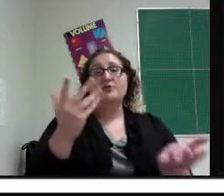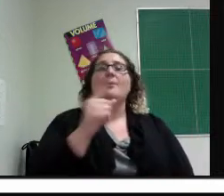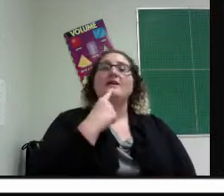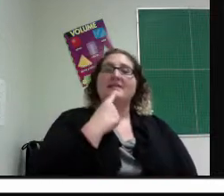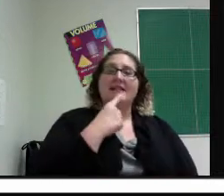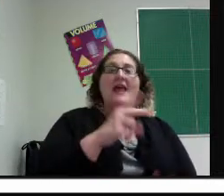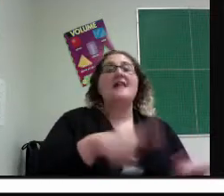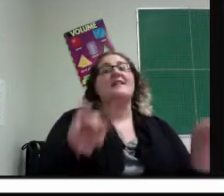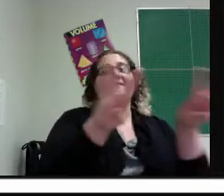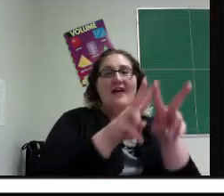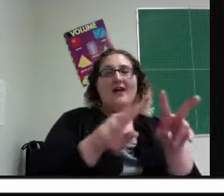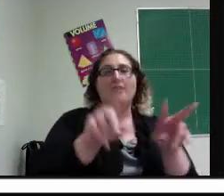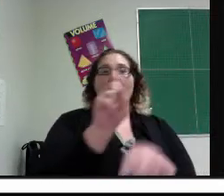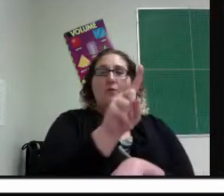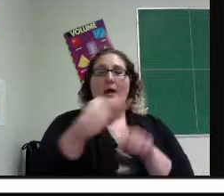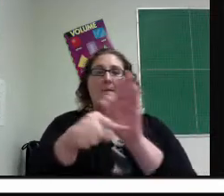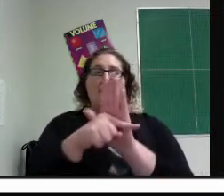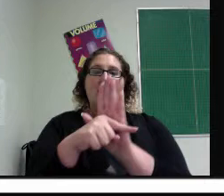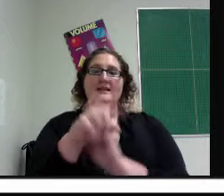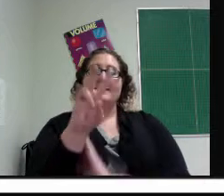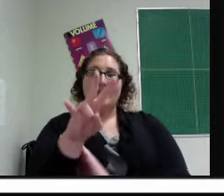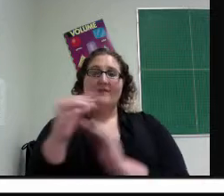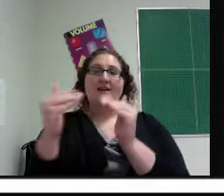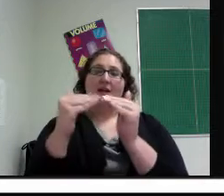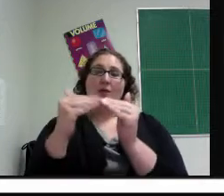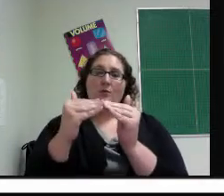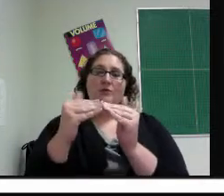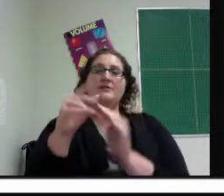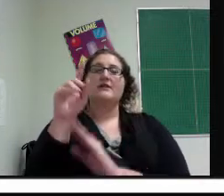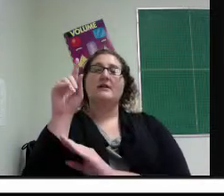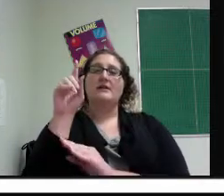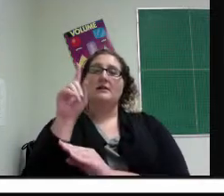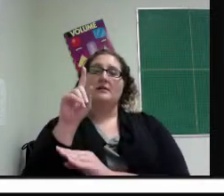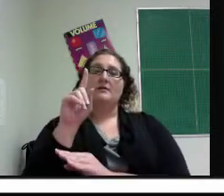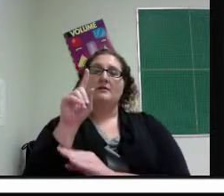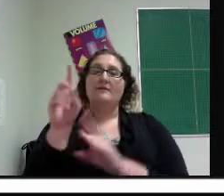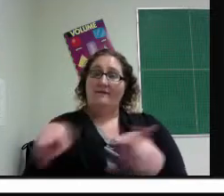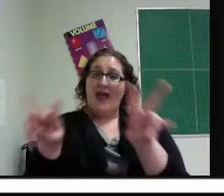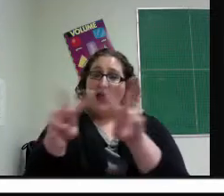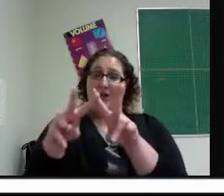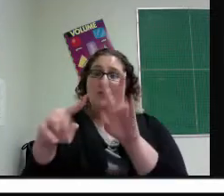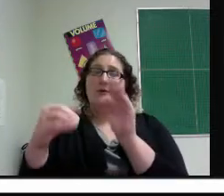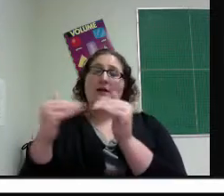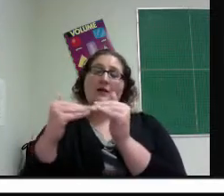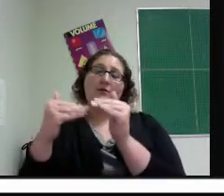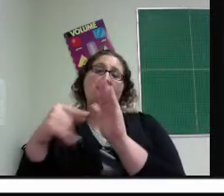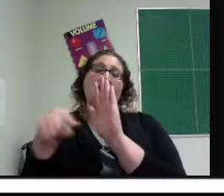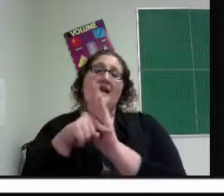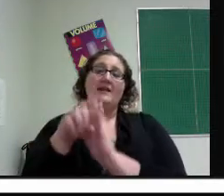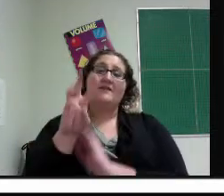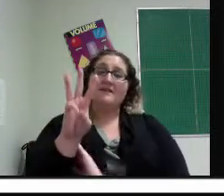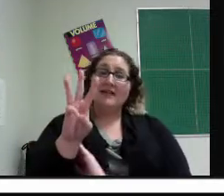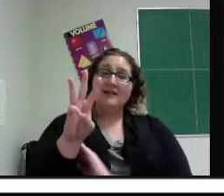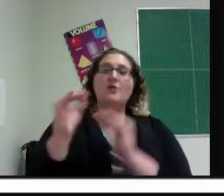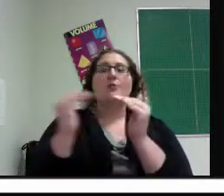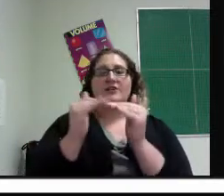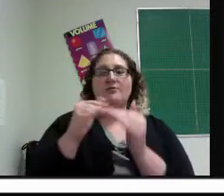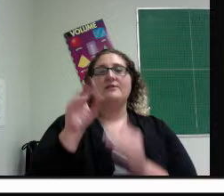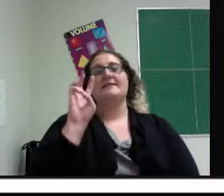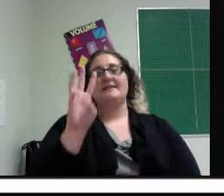1 minus 7 is the absolute value of -6, which is